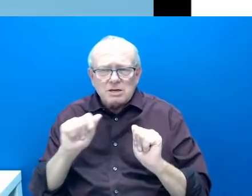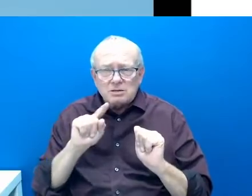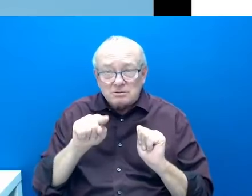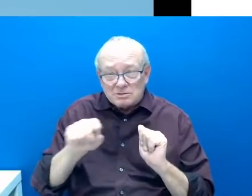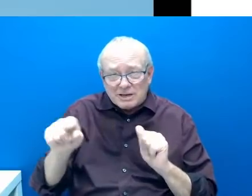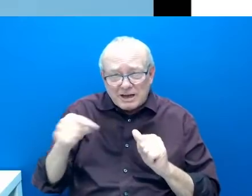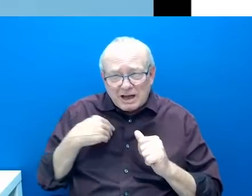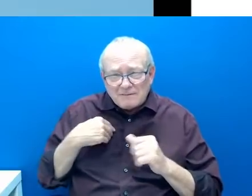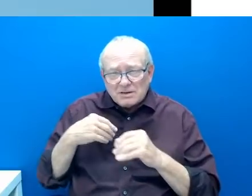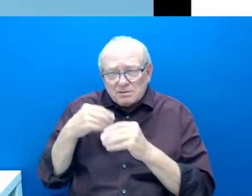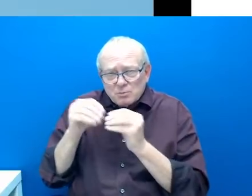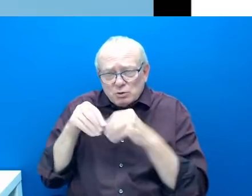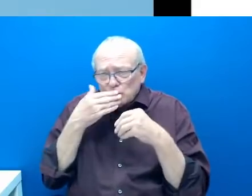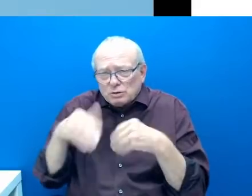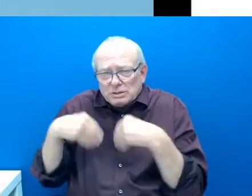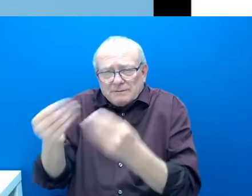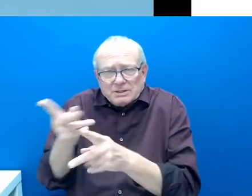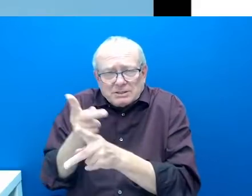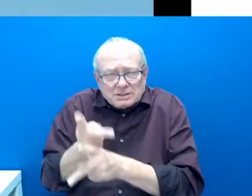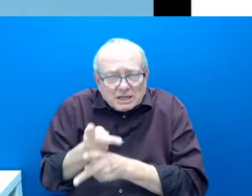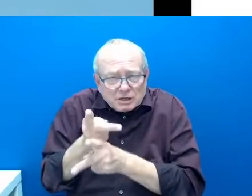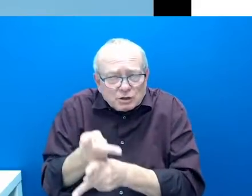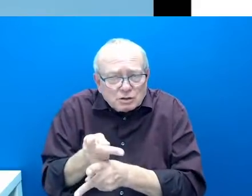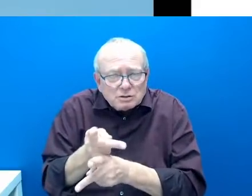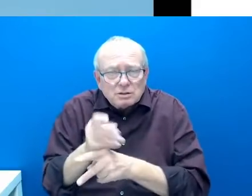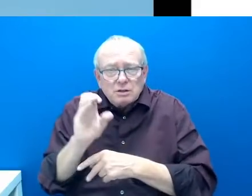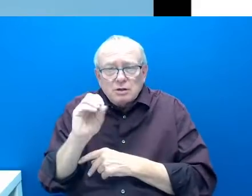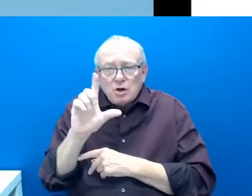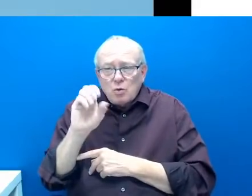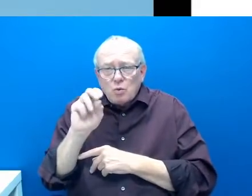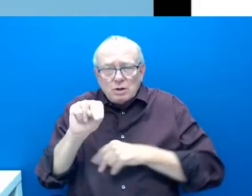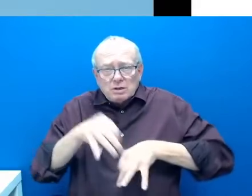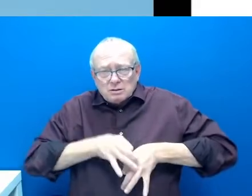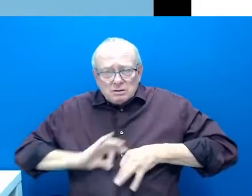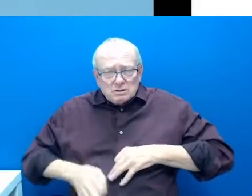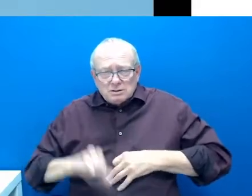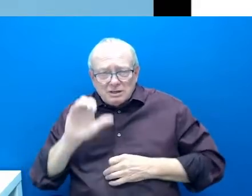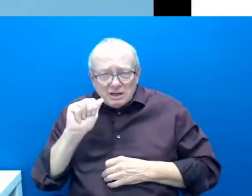that you have the care that you need, colon cancer, things like that.